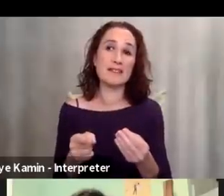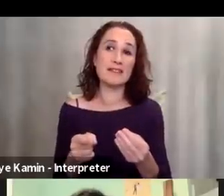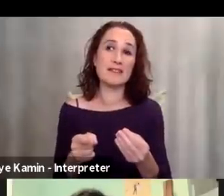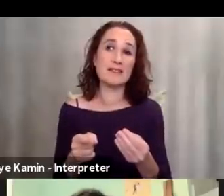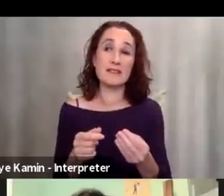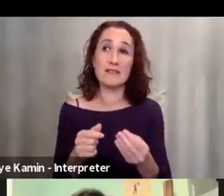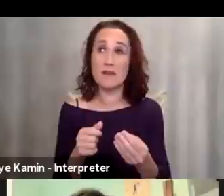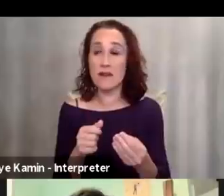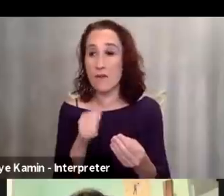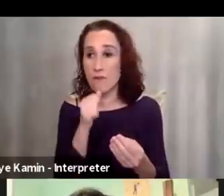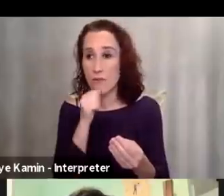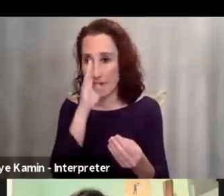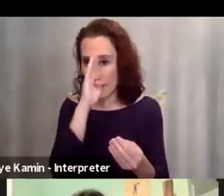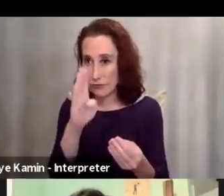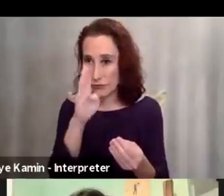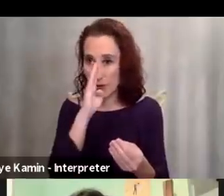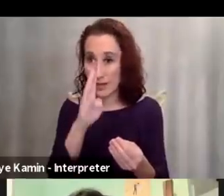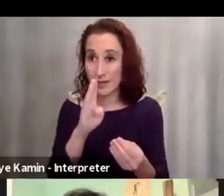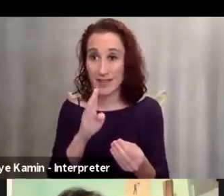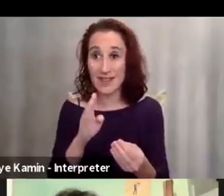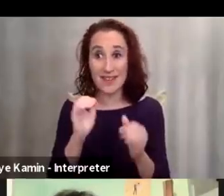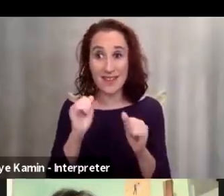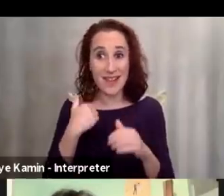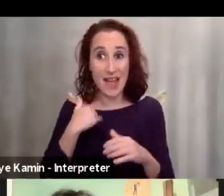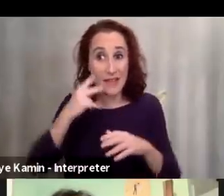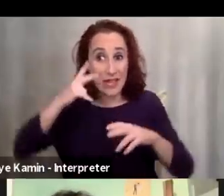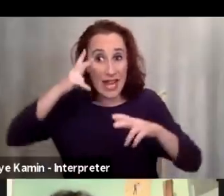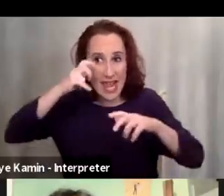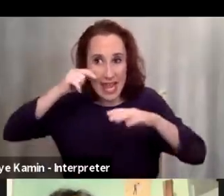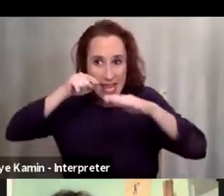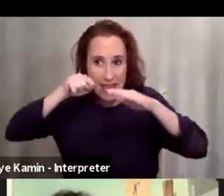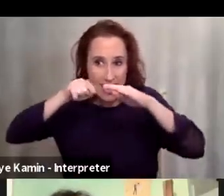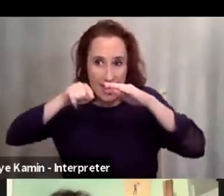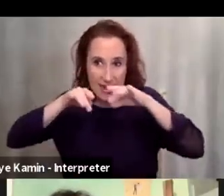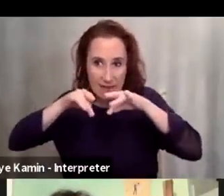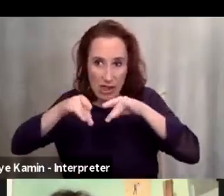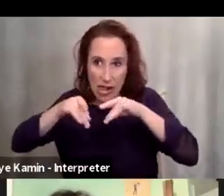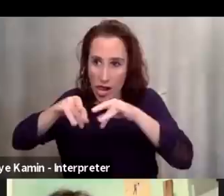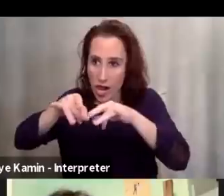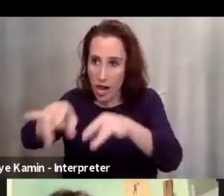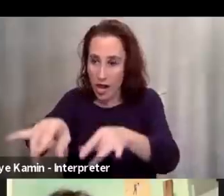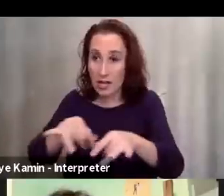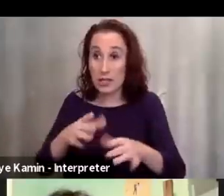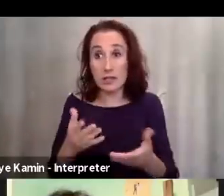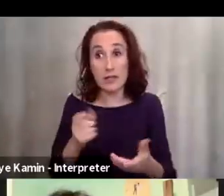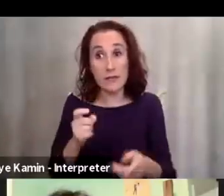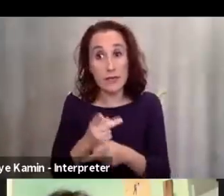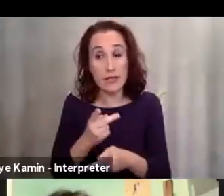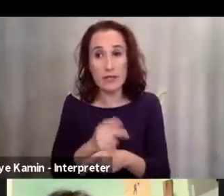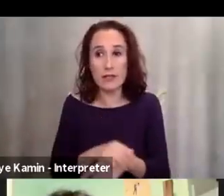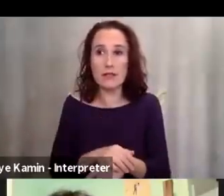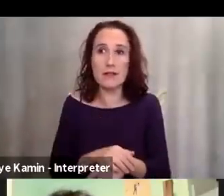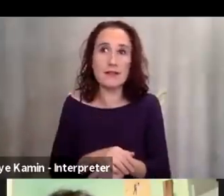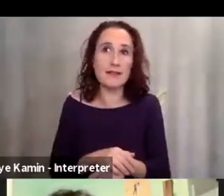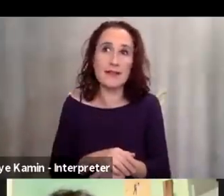privately and that directly into a child's mind. And there's no getting at